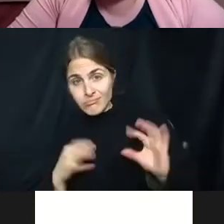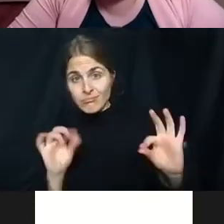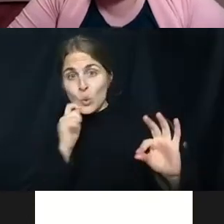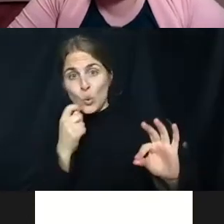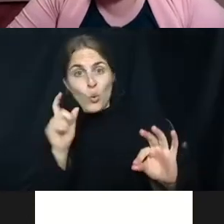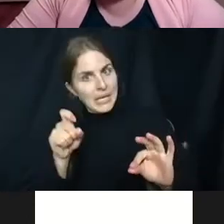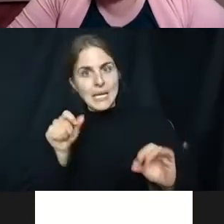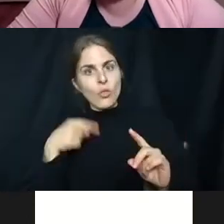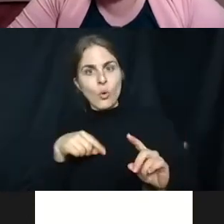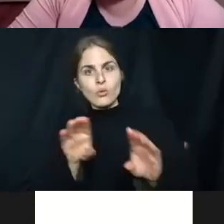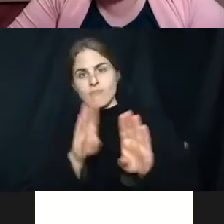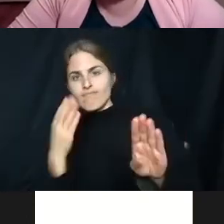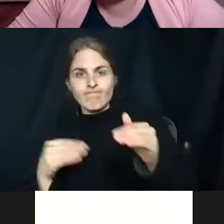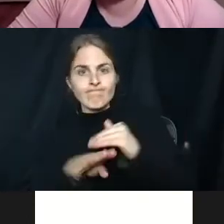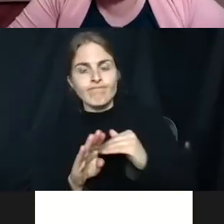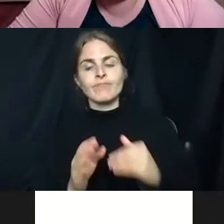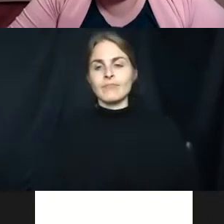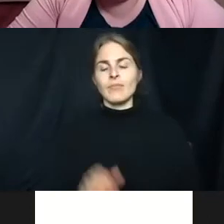doors.